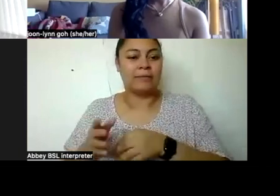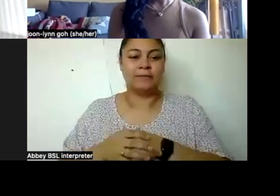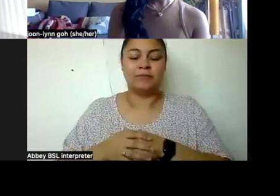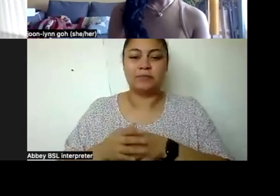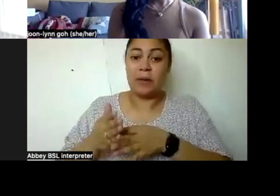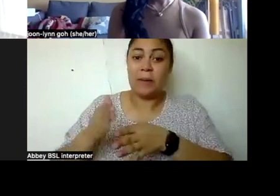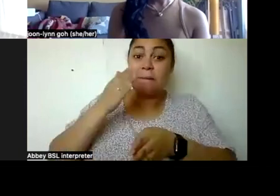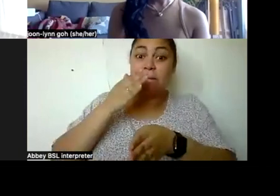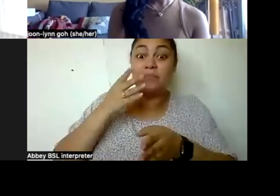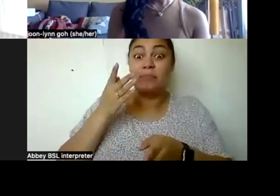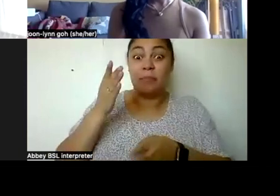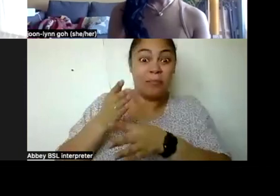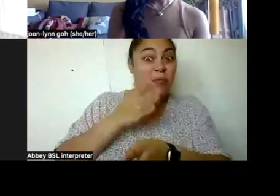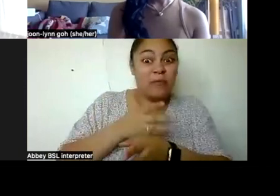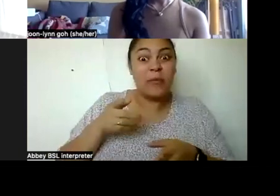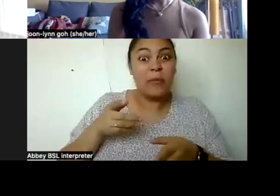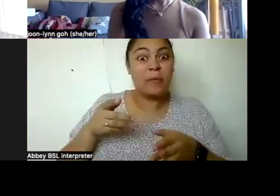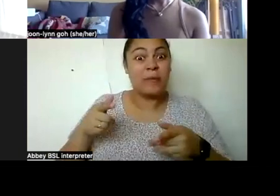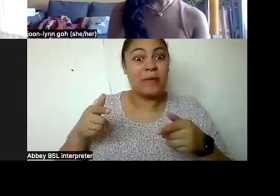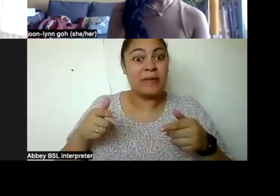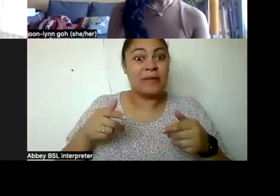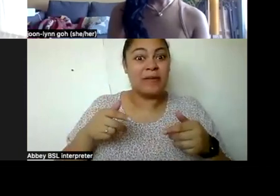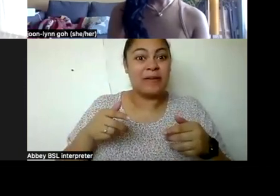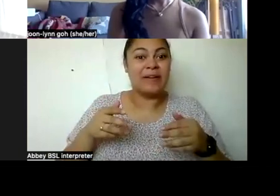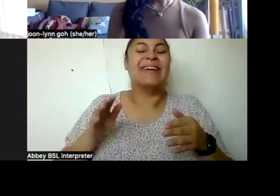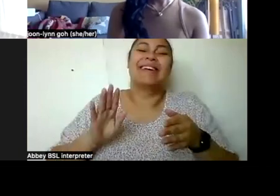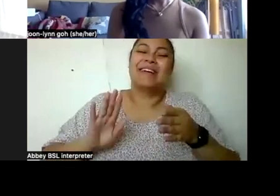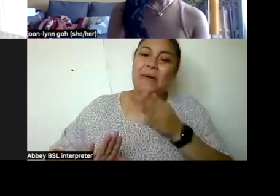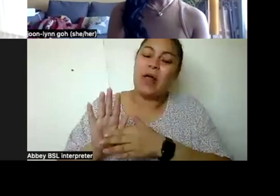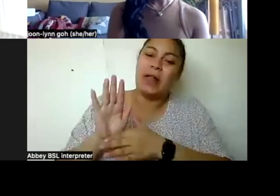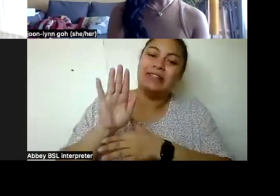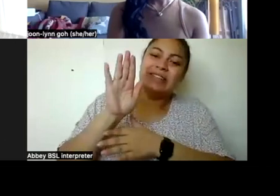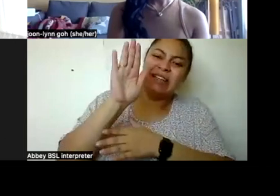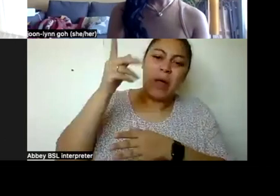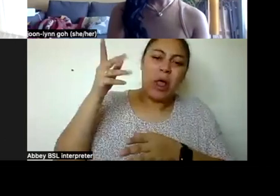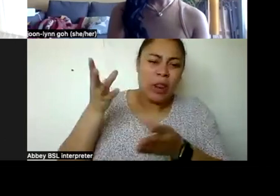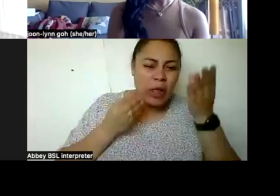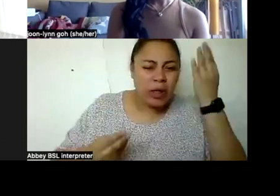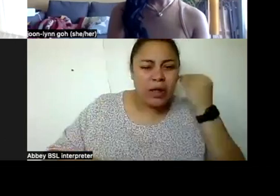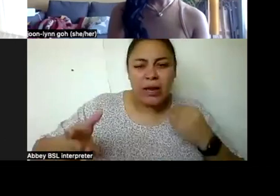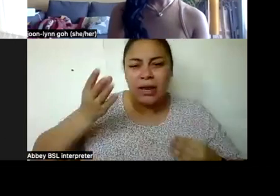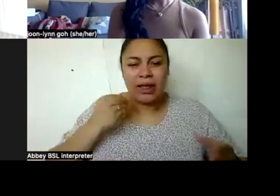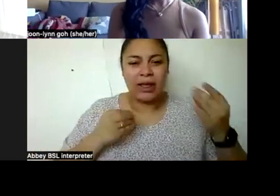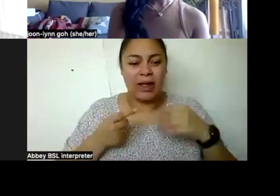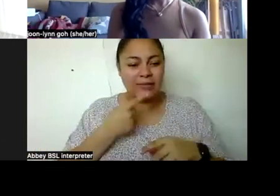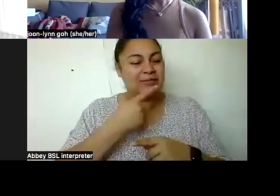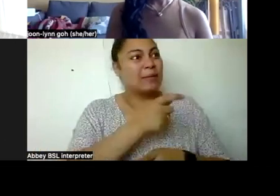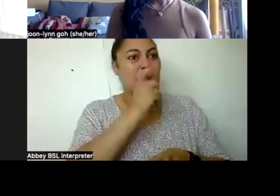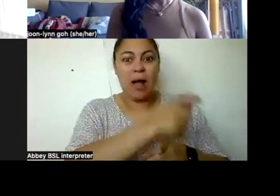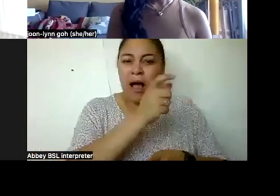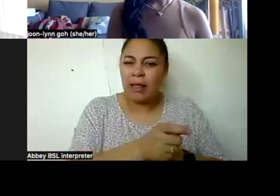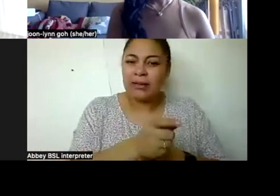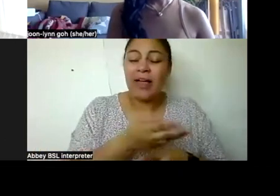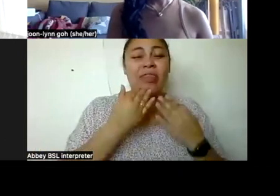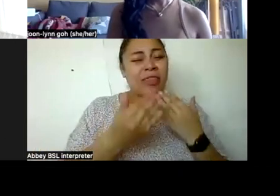the live events, I was on a very steep learning curve. And I have to say, as I said to my colleagues, thank you so much